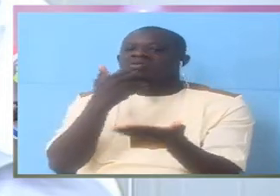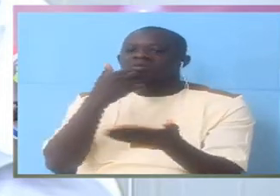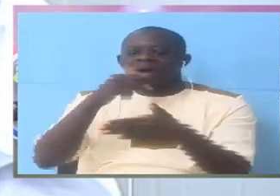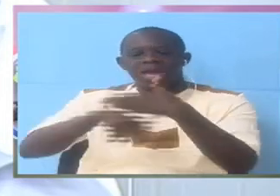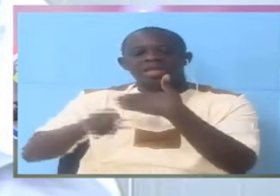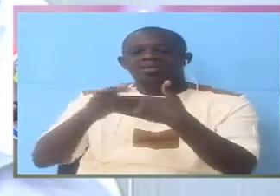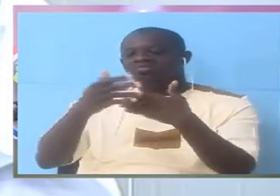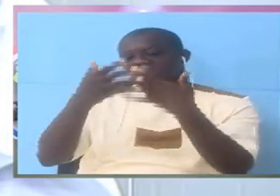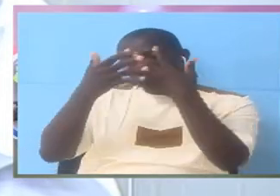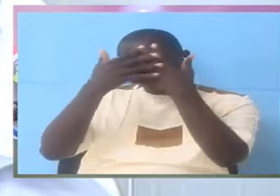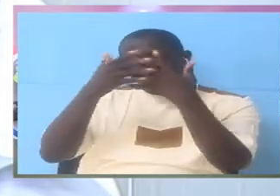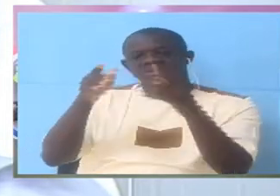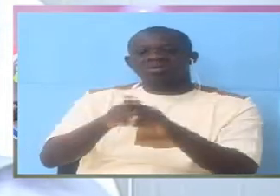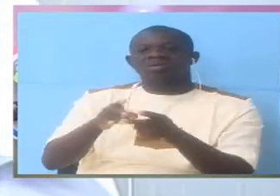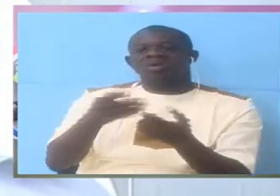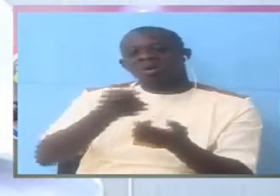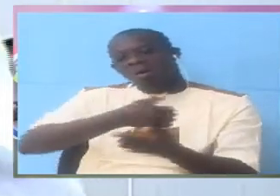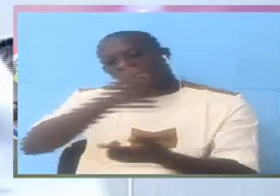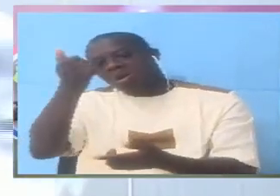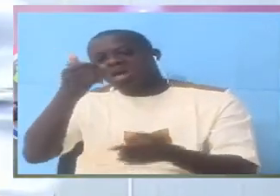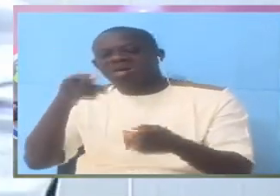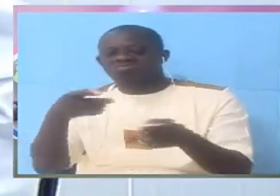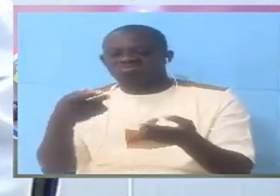have blown division. You